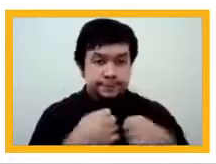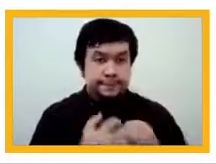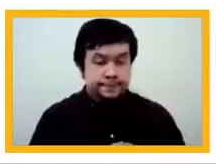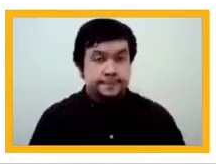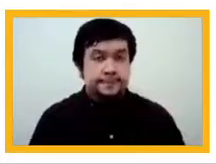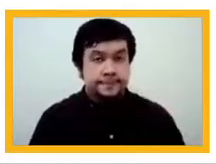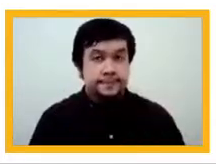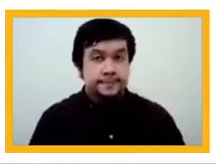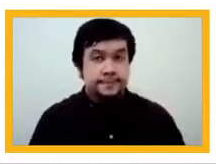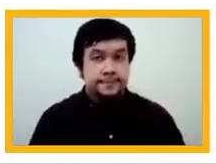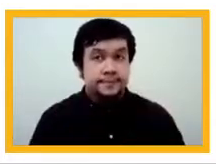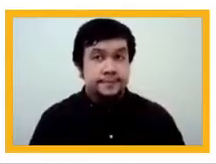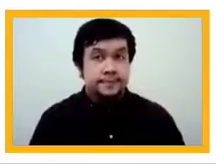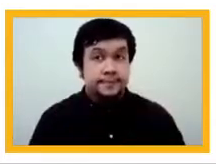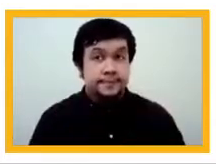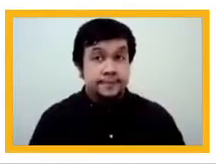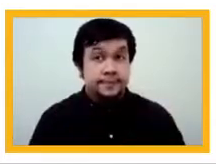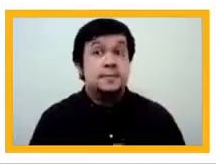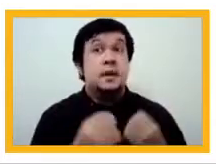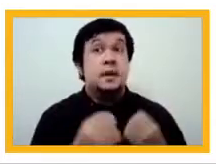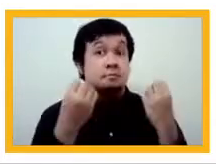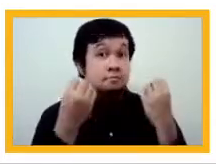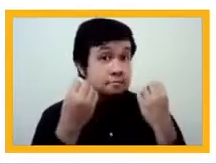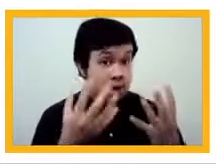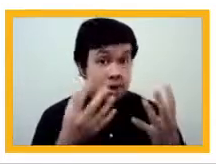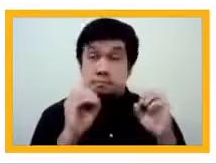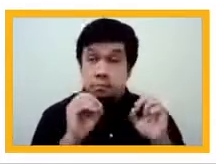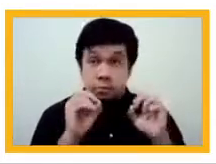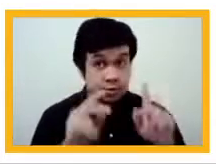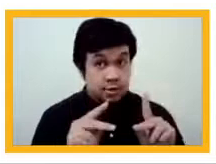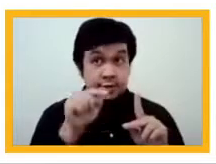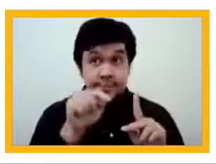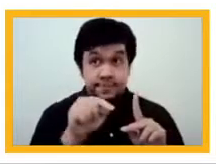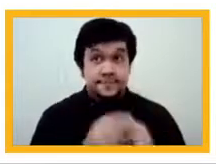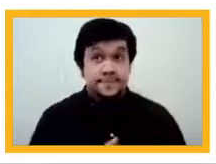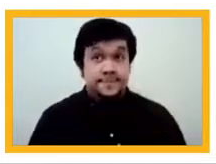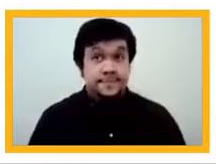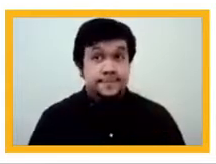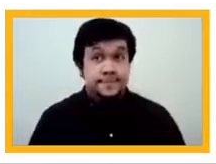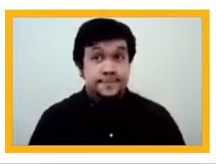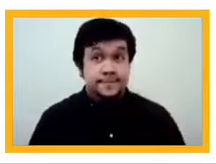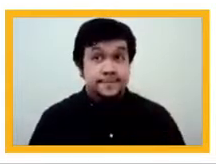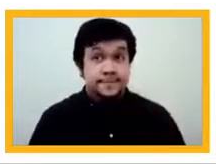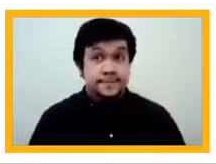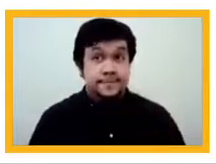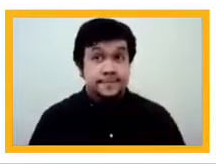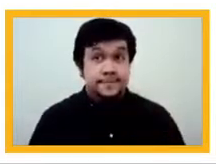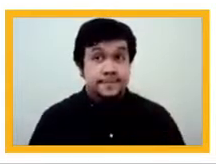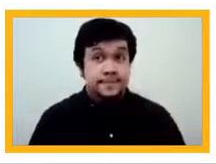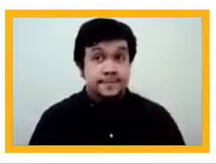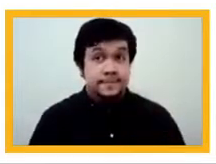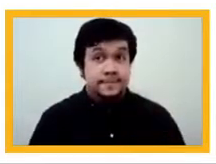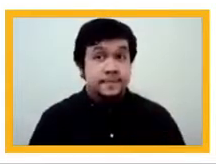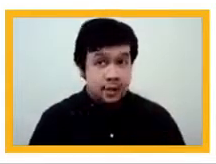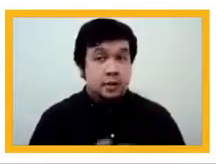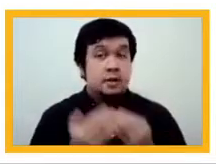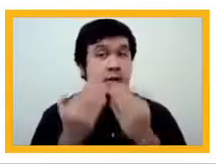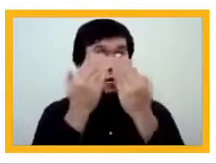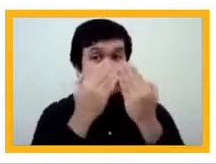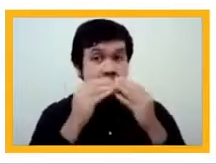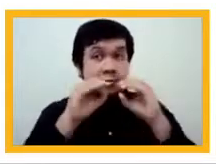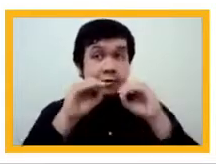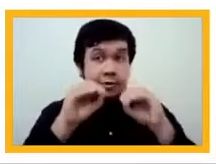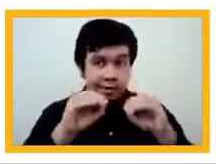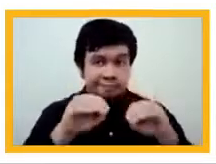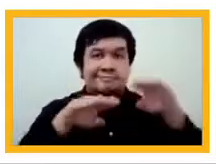know, opportunities to rebalance the education balance sheet, as Hawaii mentioned. There are many different ways to contribute through this platform.